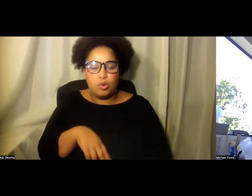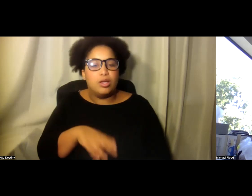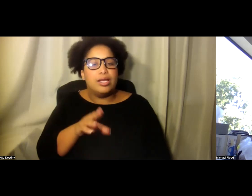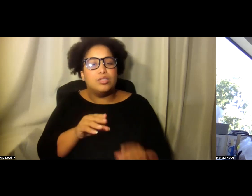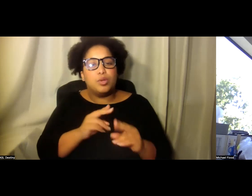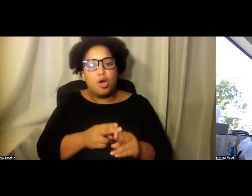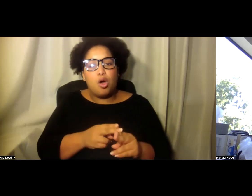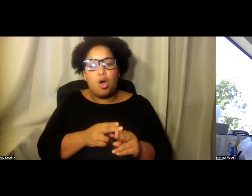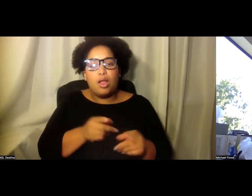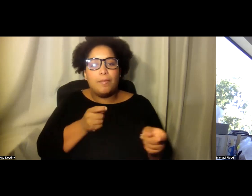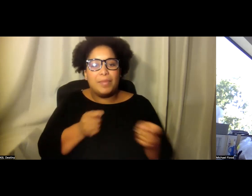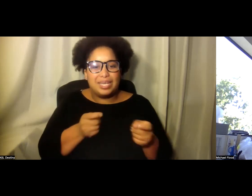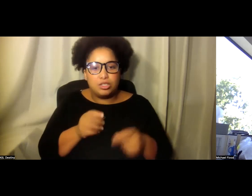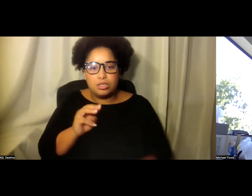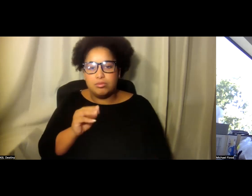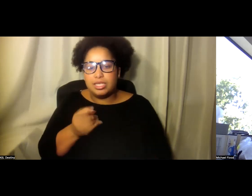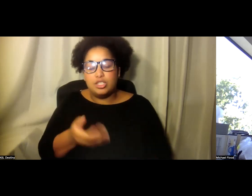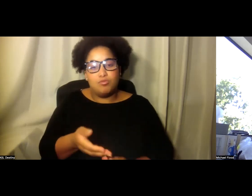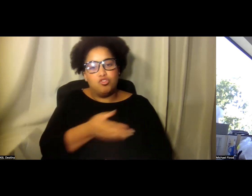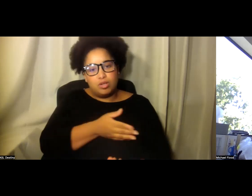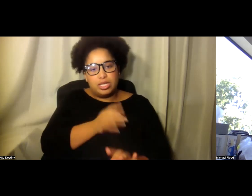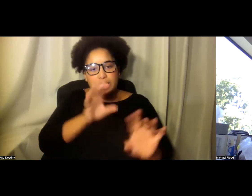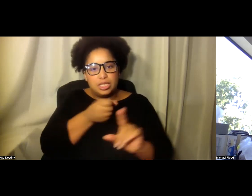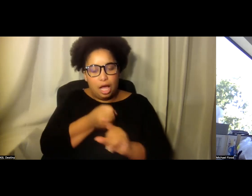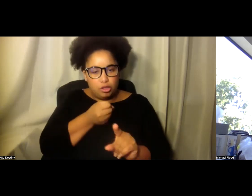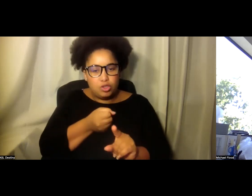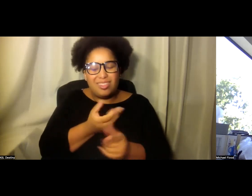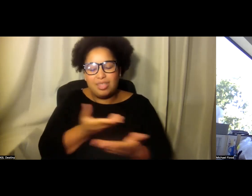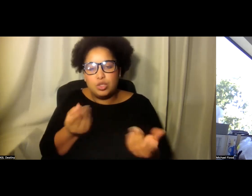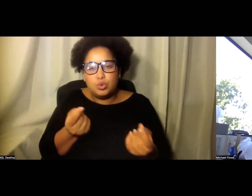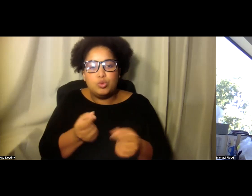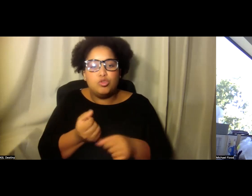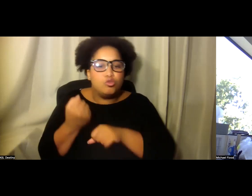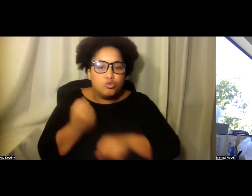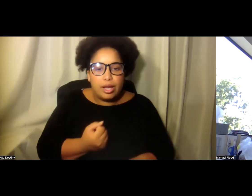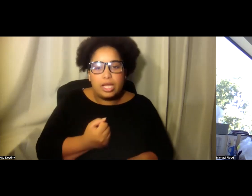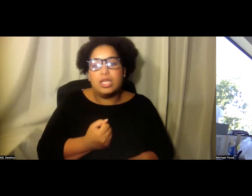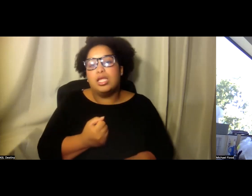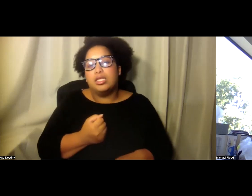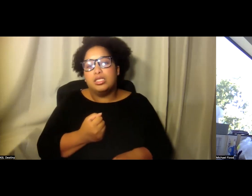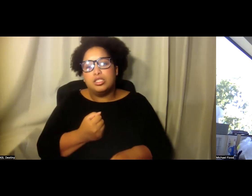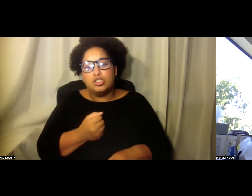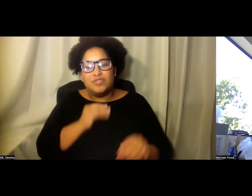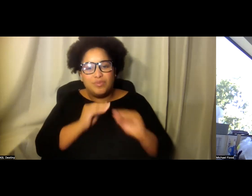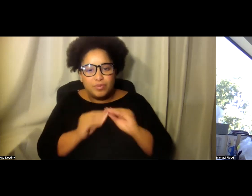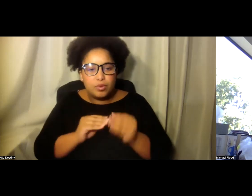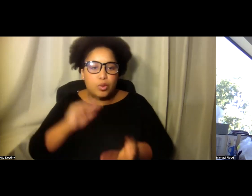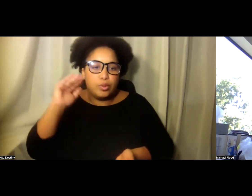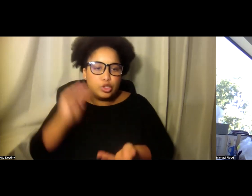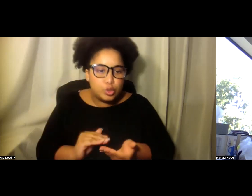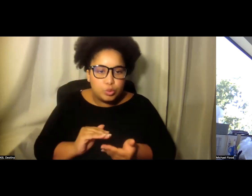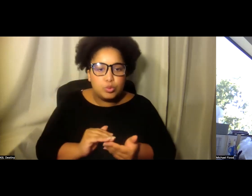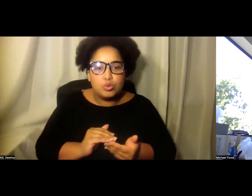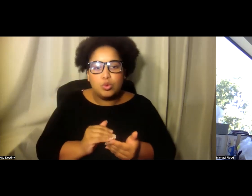mitigation. So pre-disaster, the things that you can do to strengthen, to retrofit, to reduce or remove